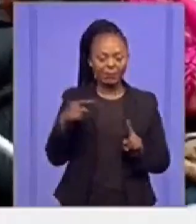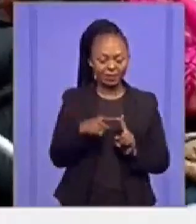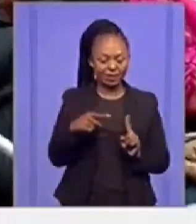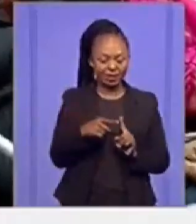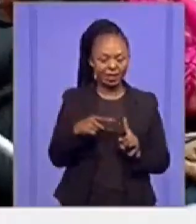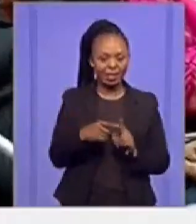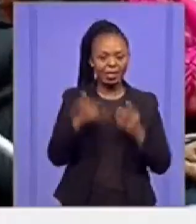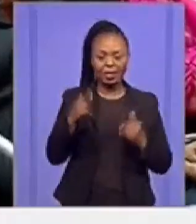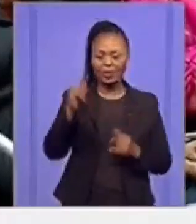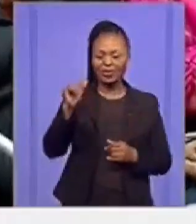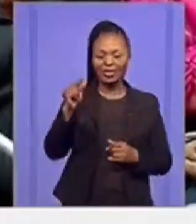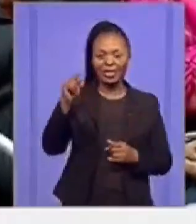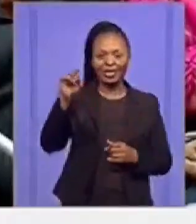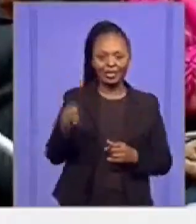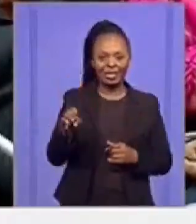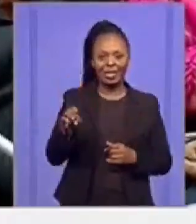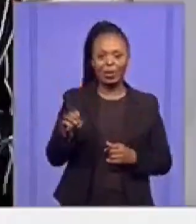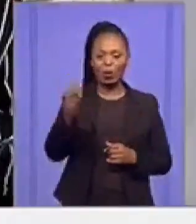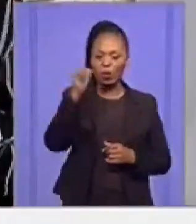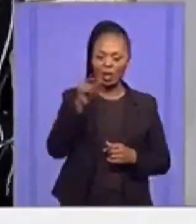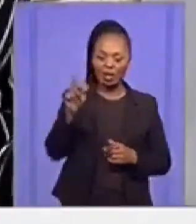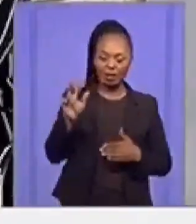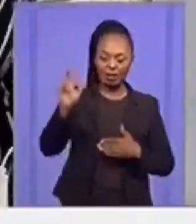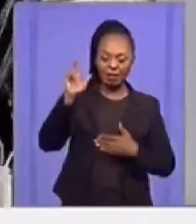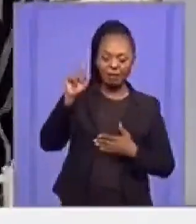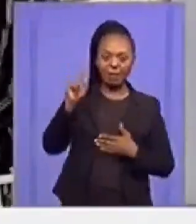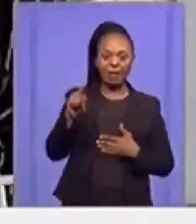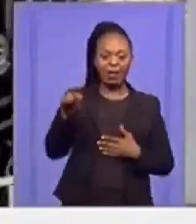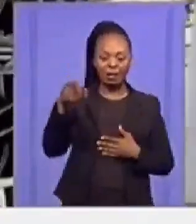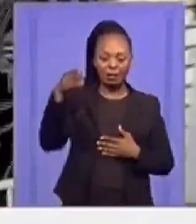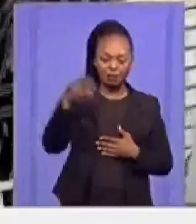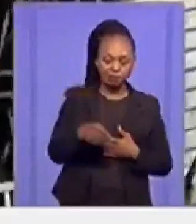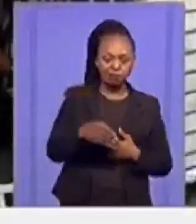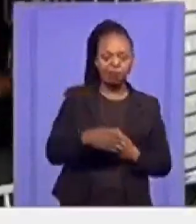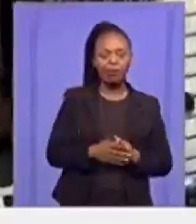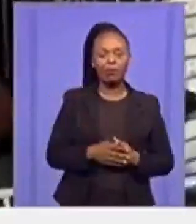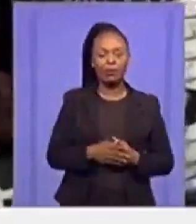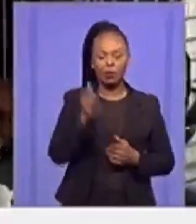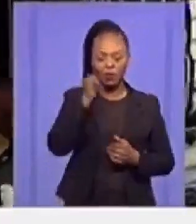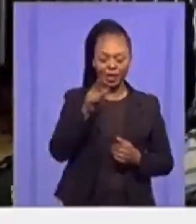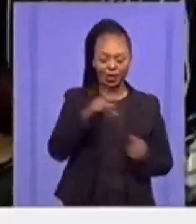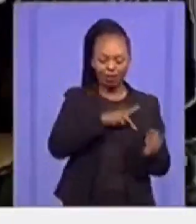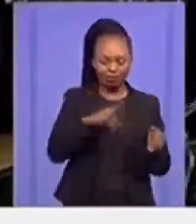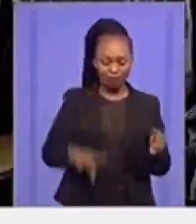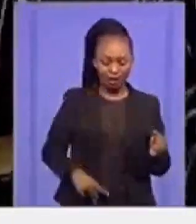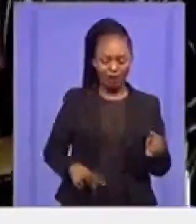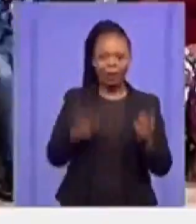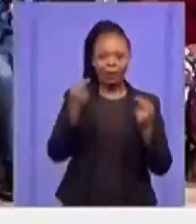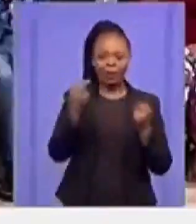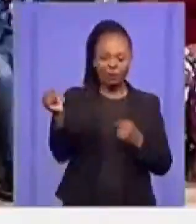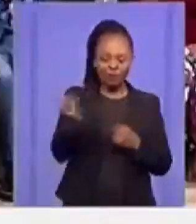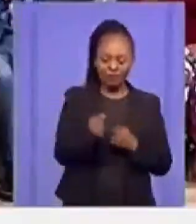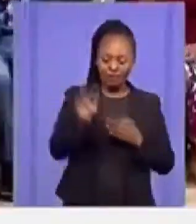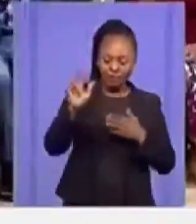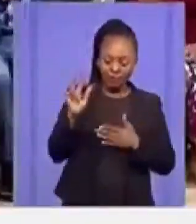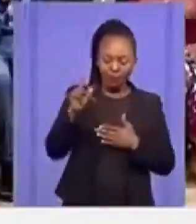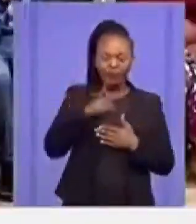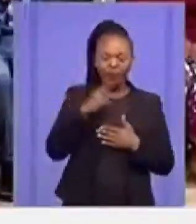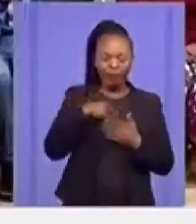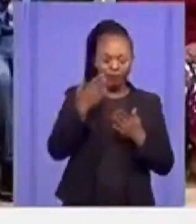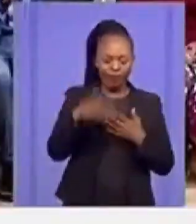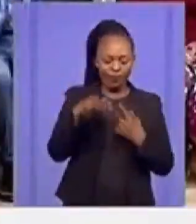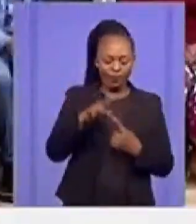o na le teng ha a bewa jwale seteng sa hae e le tona kgolo e ntšha mme tebelege e le yona eo ya hore ka mora hore a tla